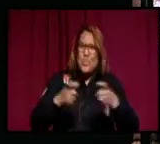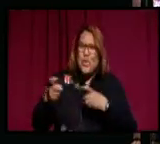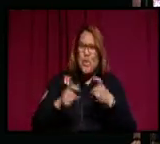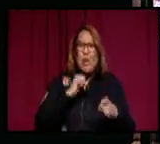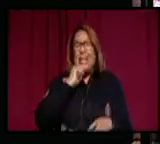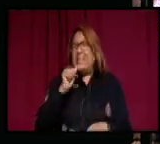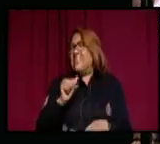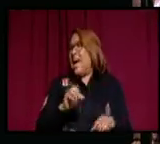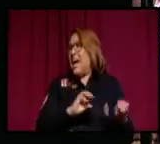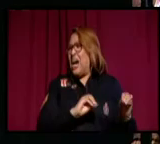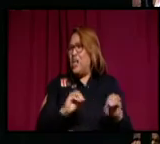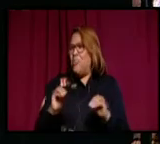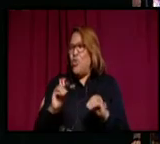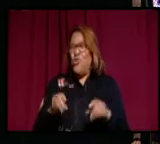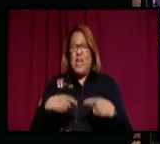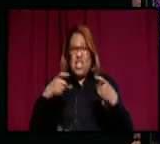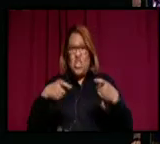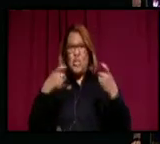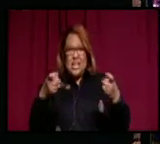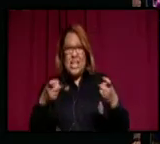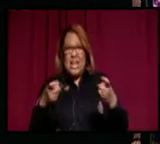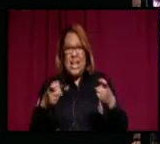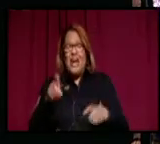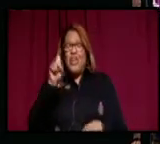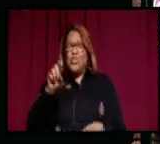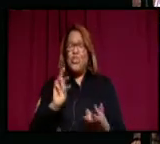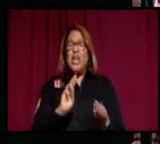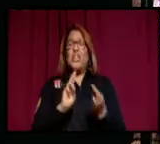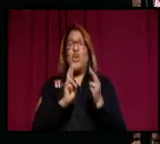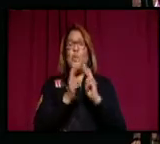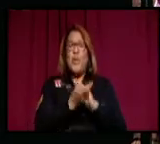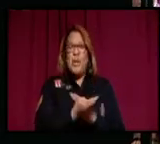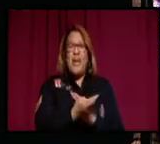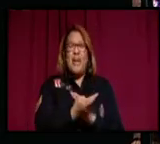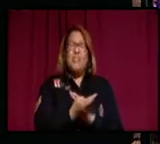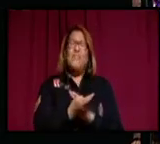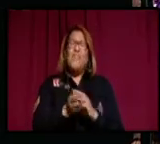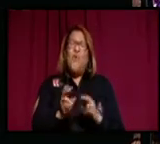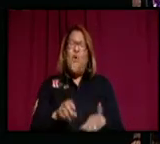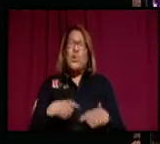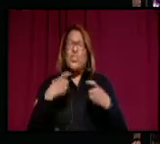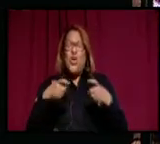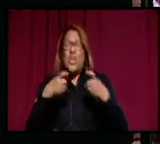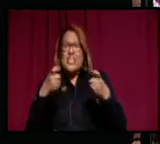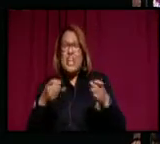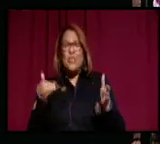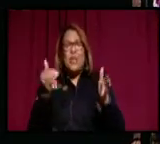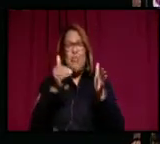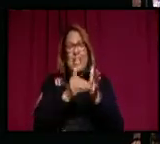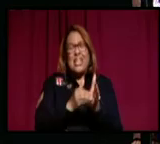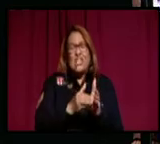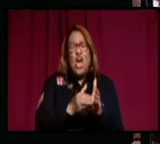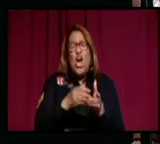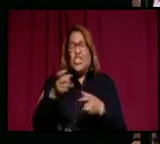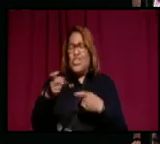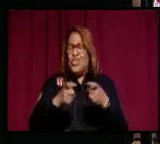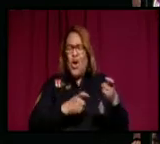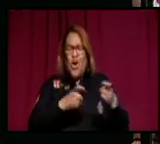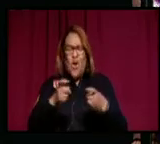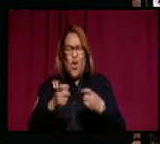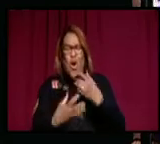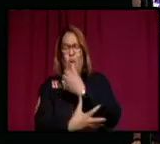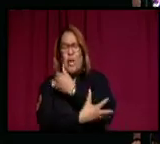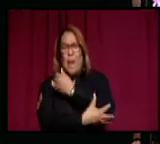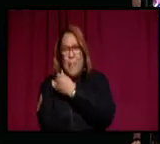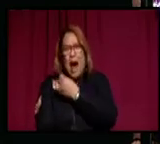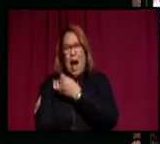going to move in your sins. You have to repent for your sins. We are coming against the stronghold of poverty.